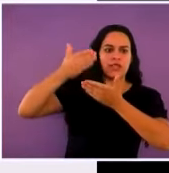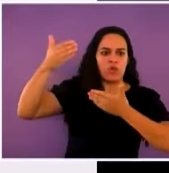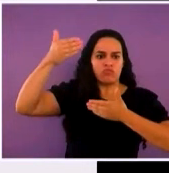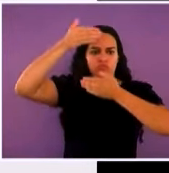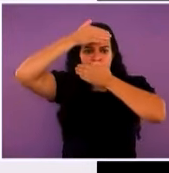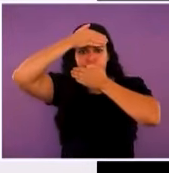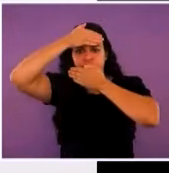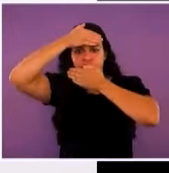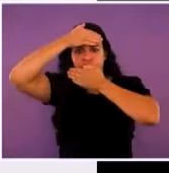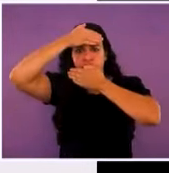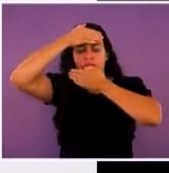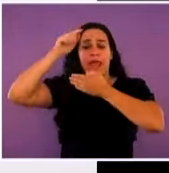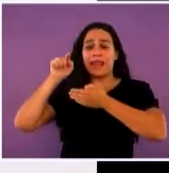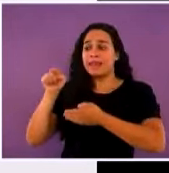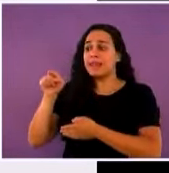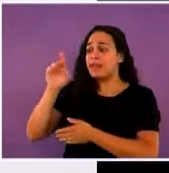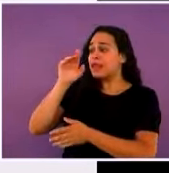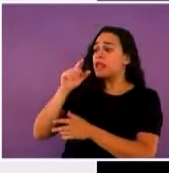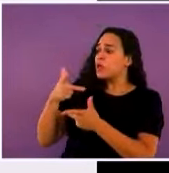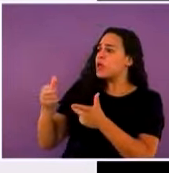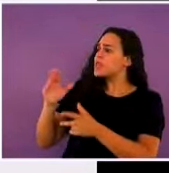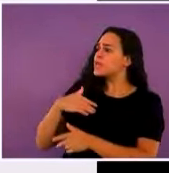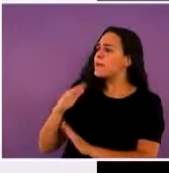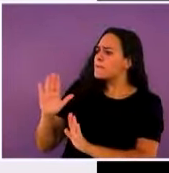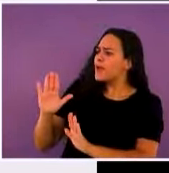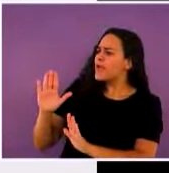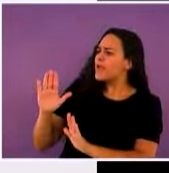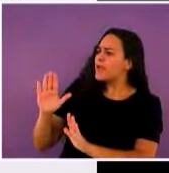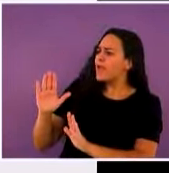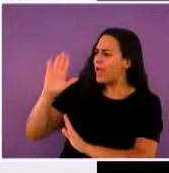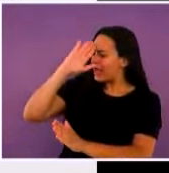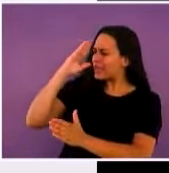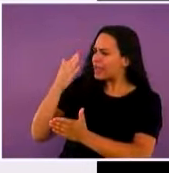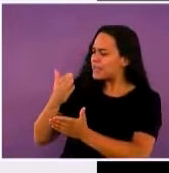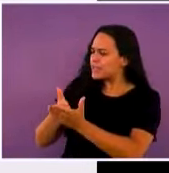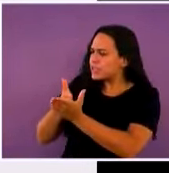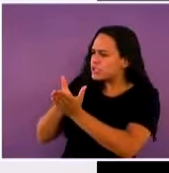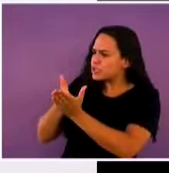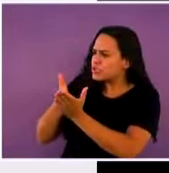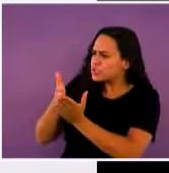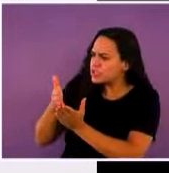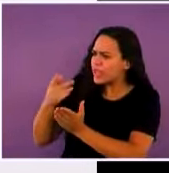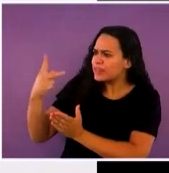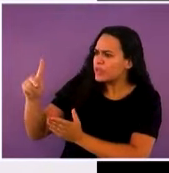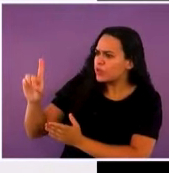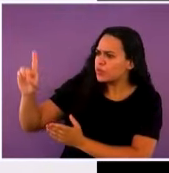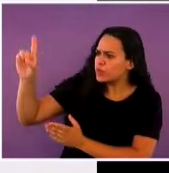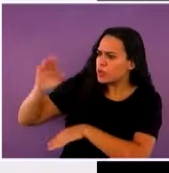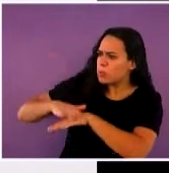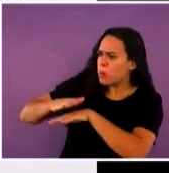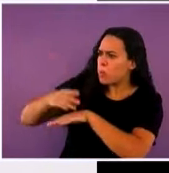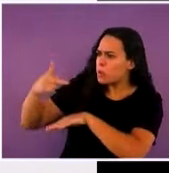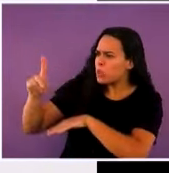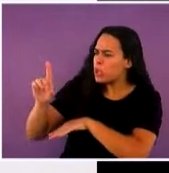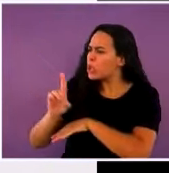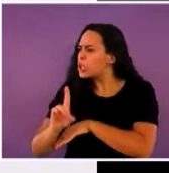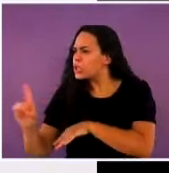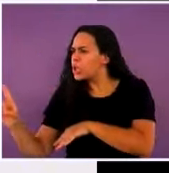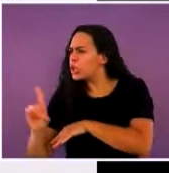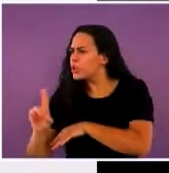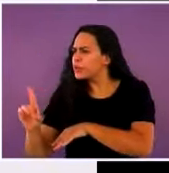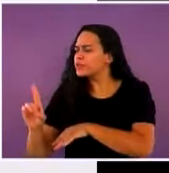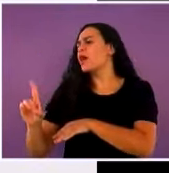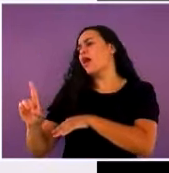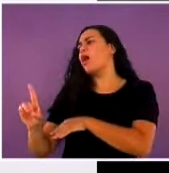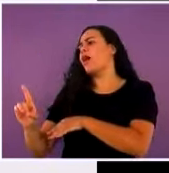Pope Francis says, together with us, they adore the one and merciful God. O Papa Francisco disse em relação